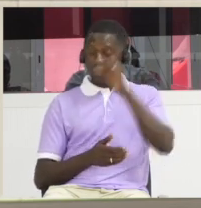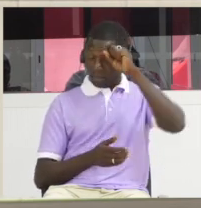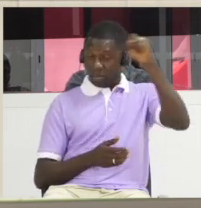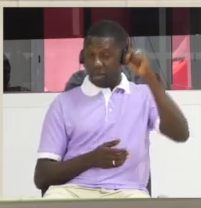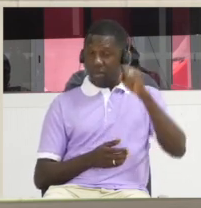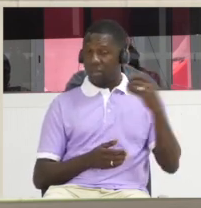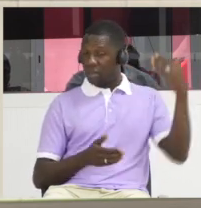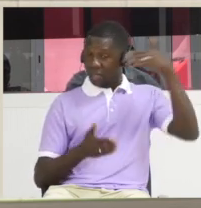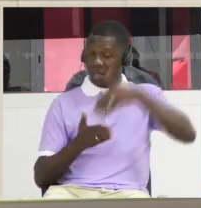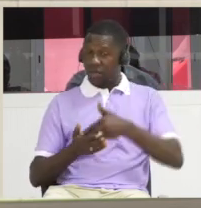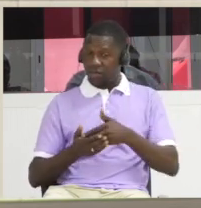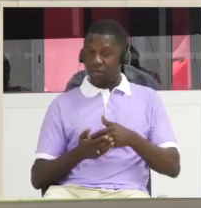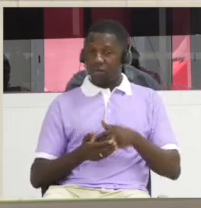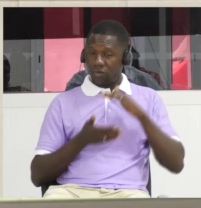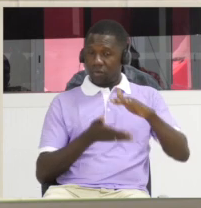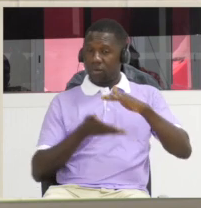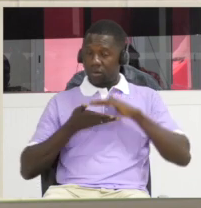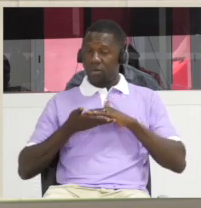and he was received